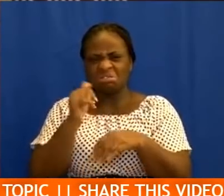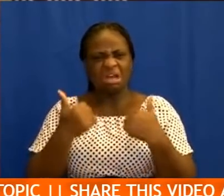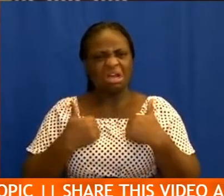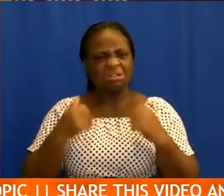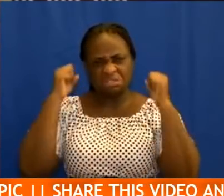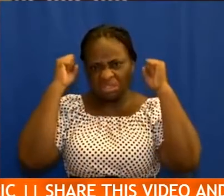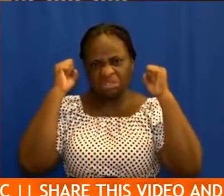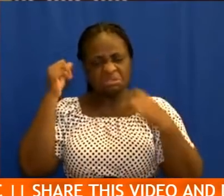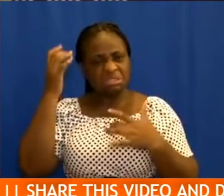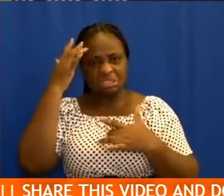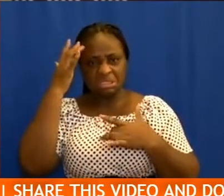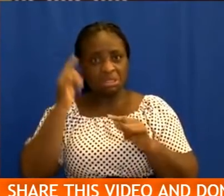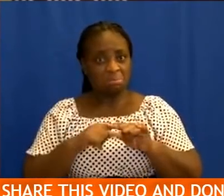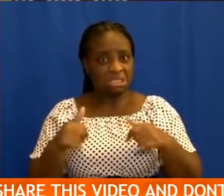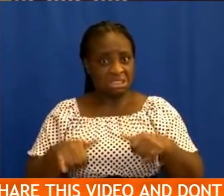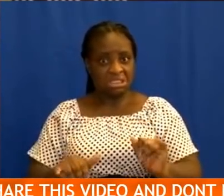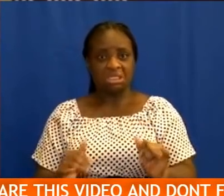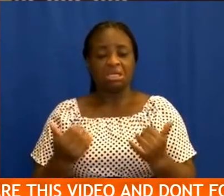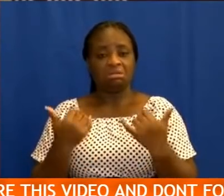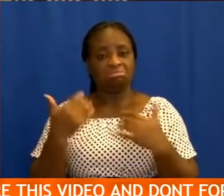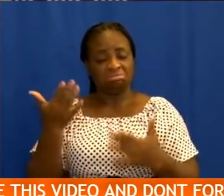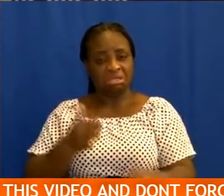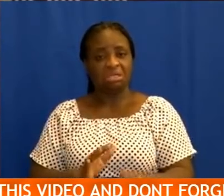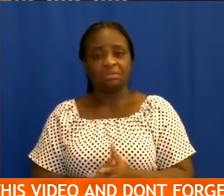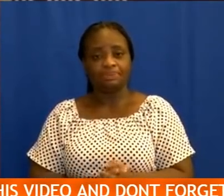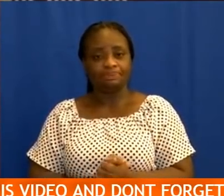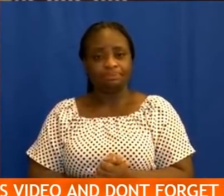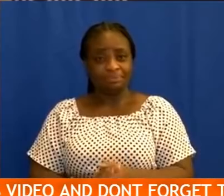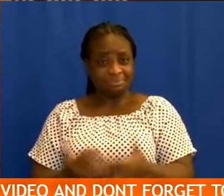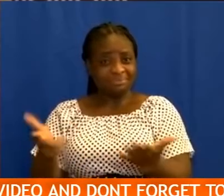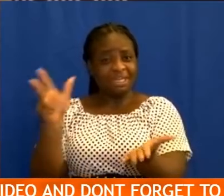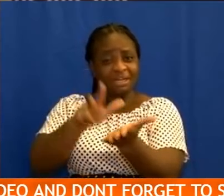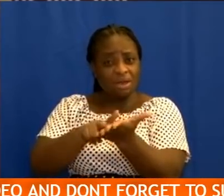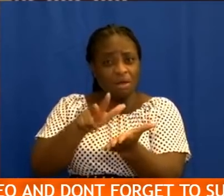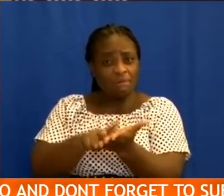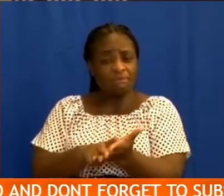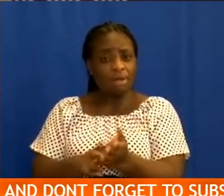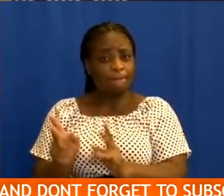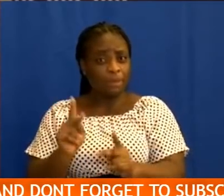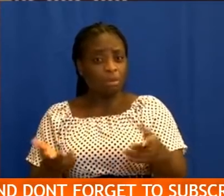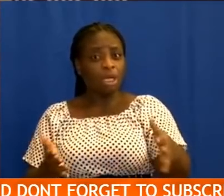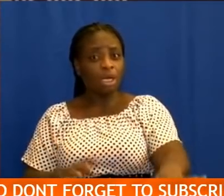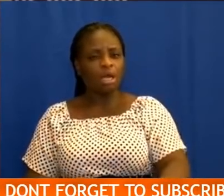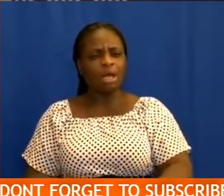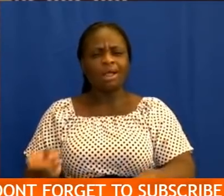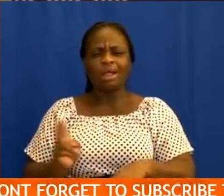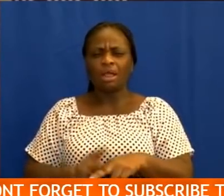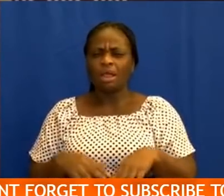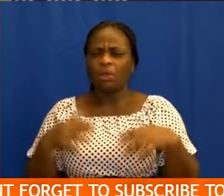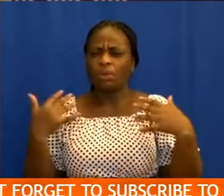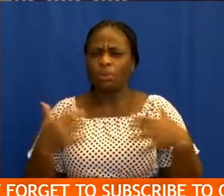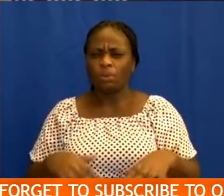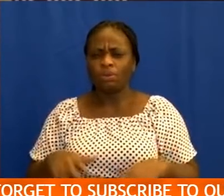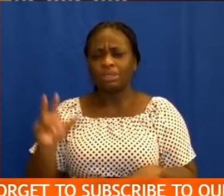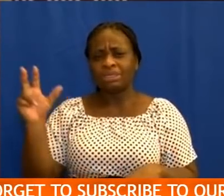underlying health conditions. The number of confirmed deaths has increased sadly